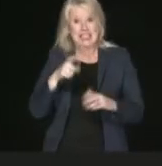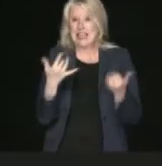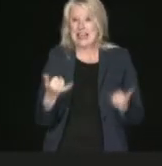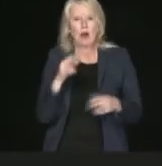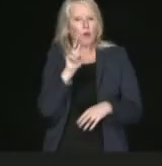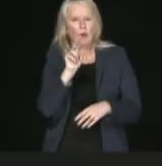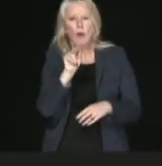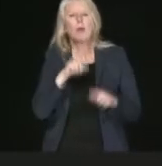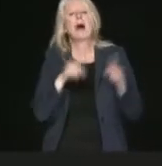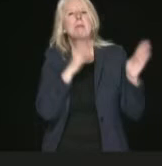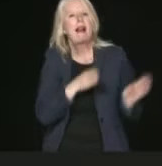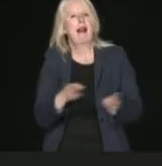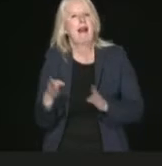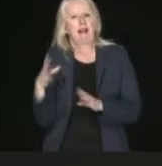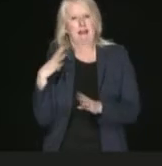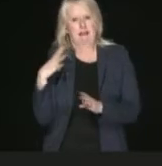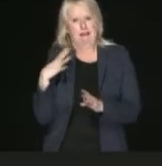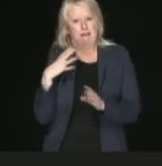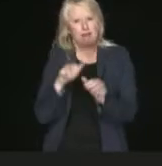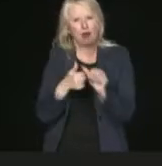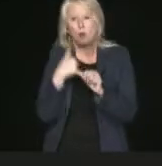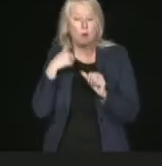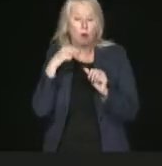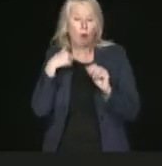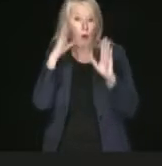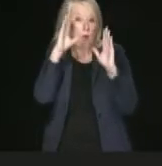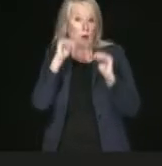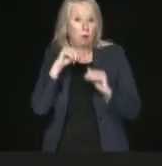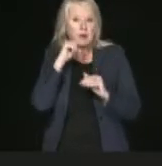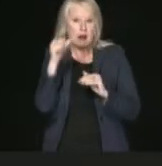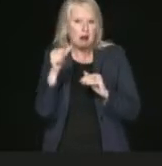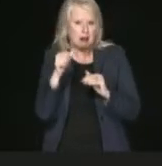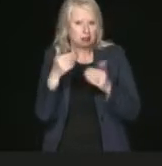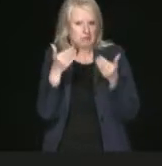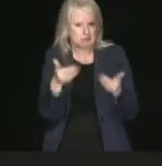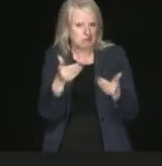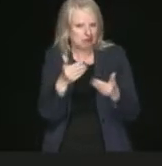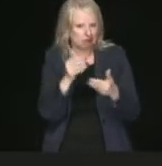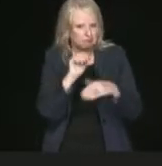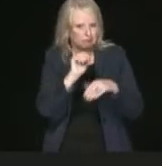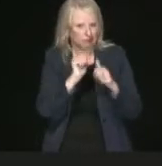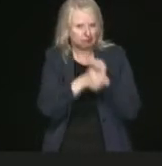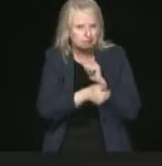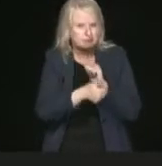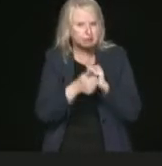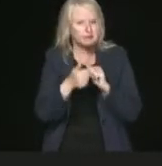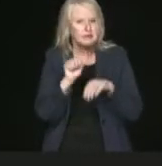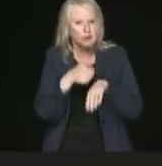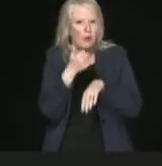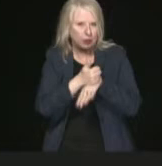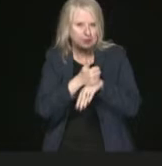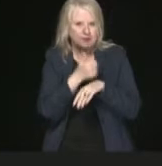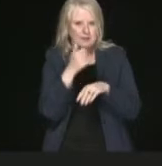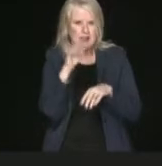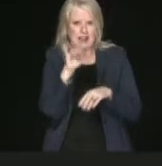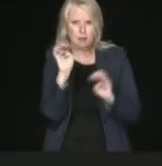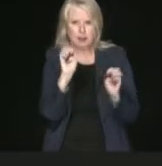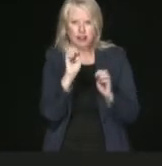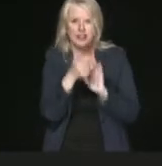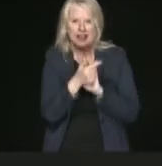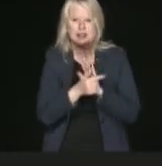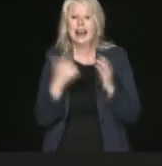we do not need it, and we hope we won't need it. But the way our country works is the provinces